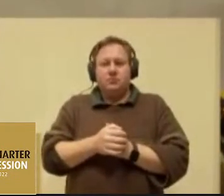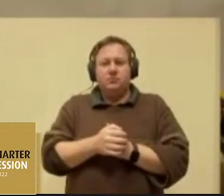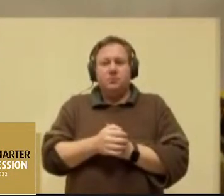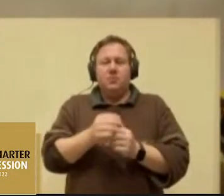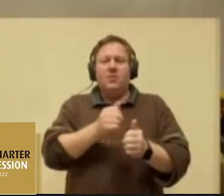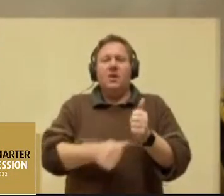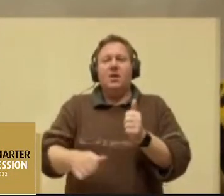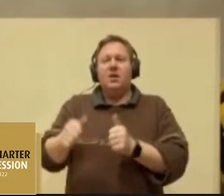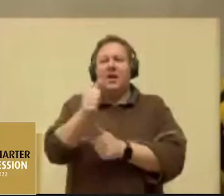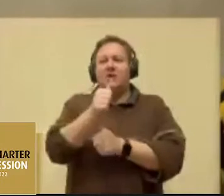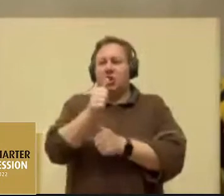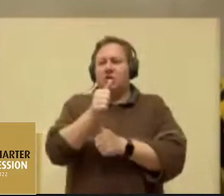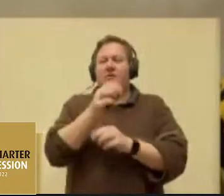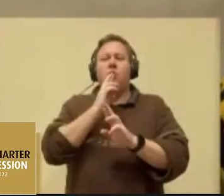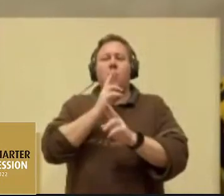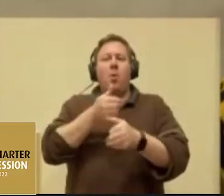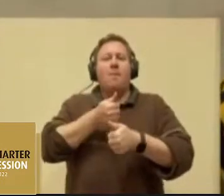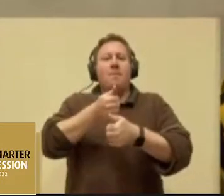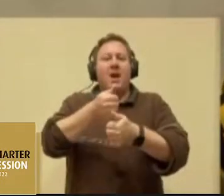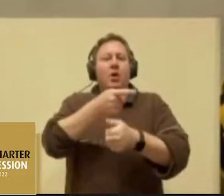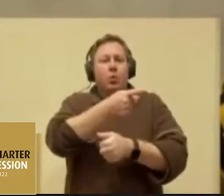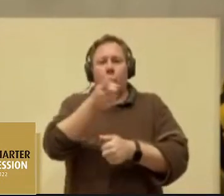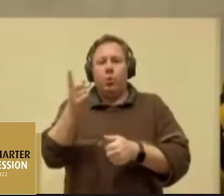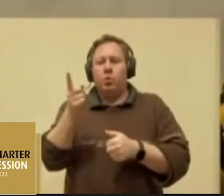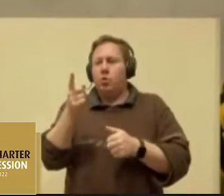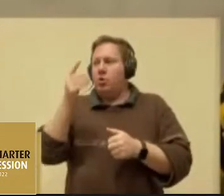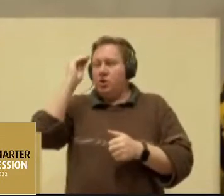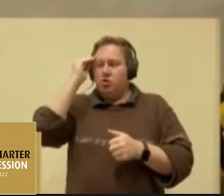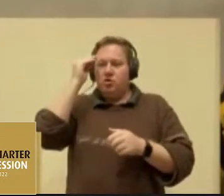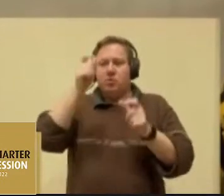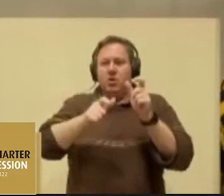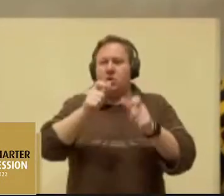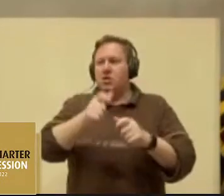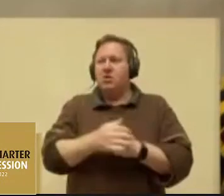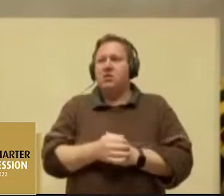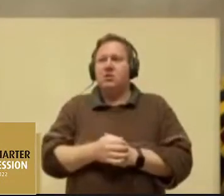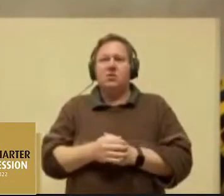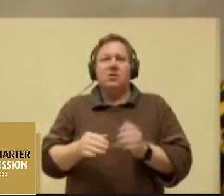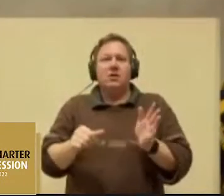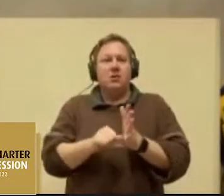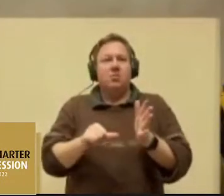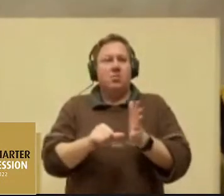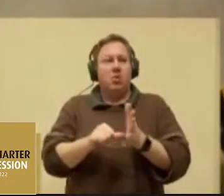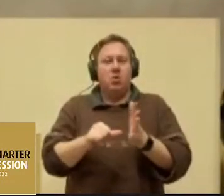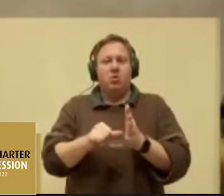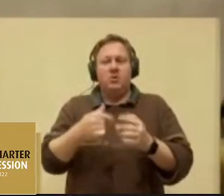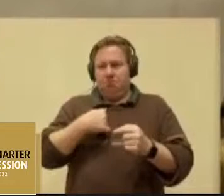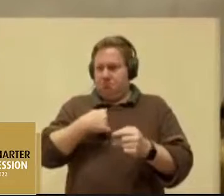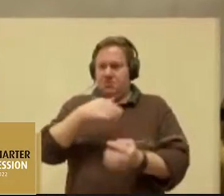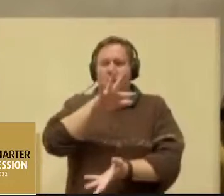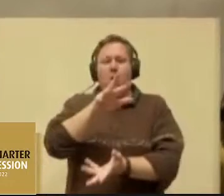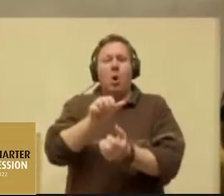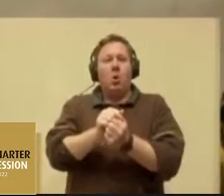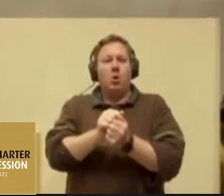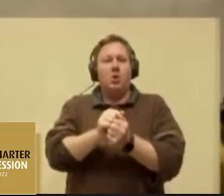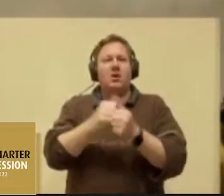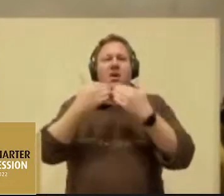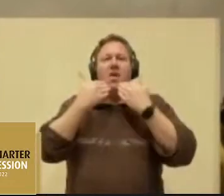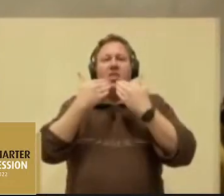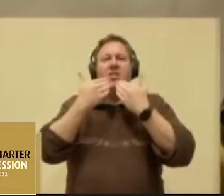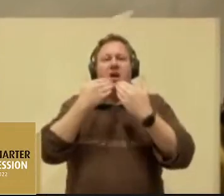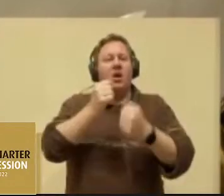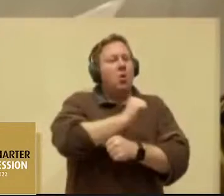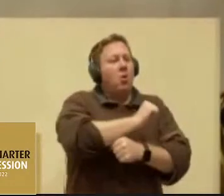interested parties it's very important let me conclude by thanking everyone